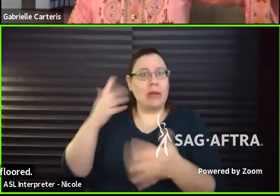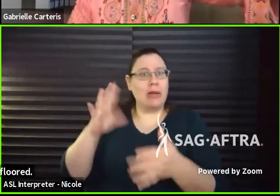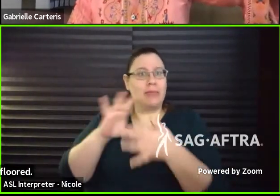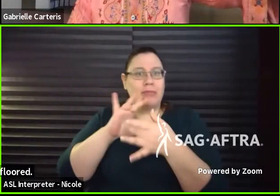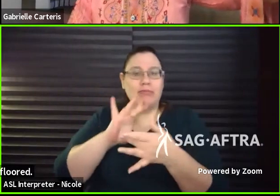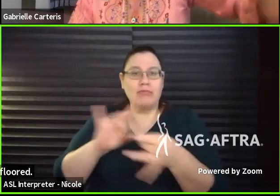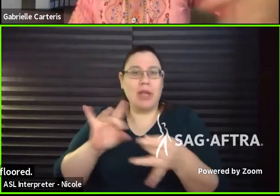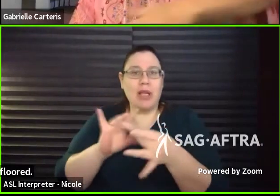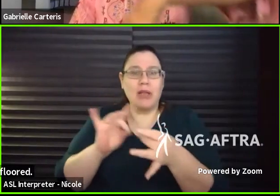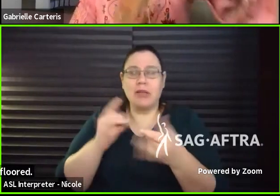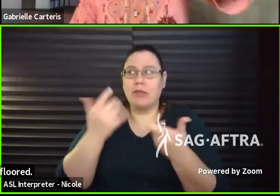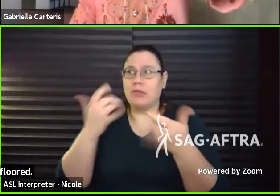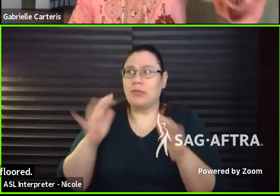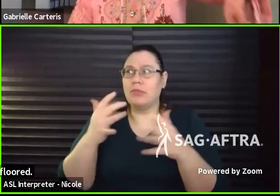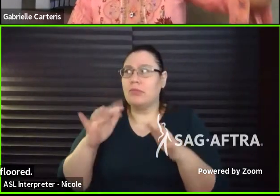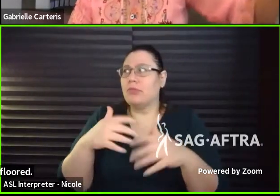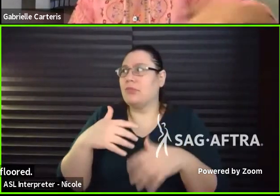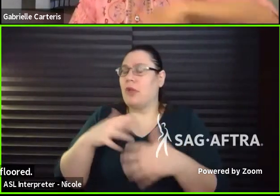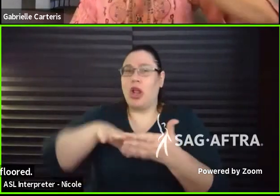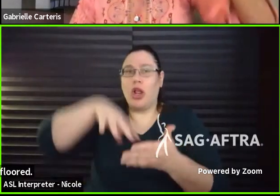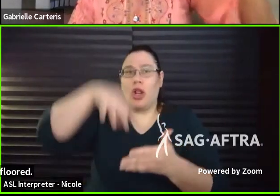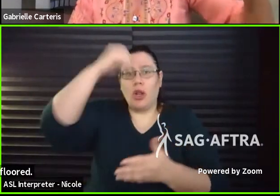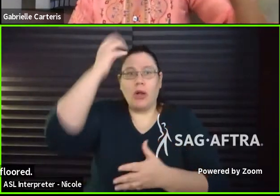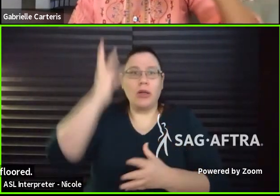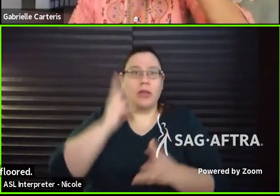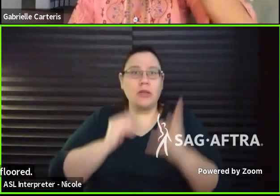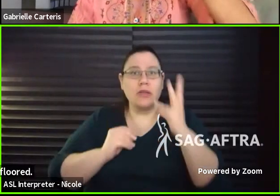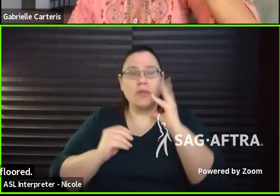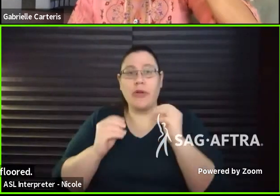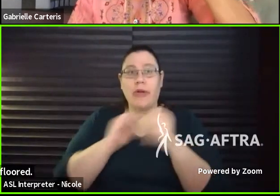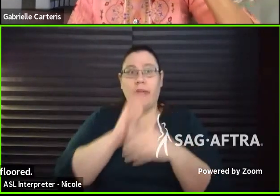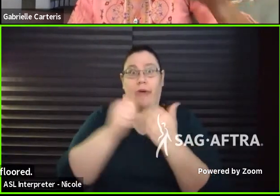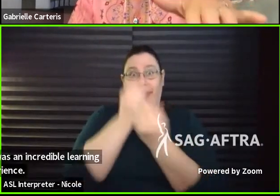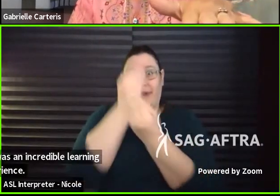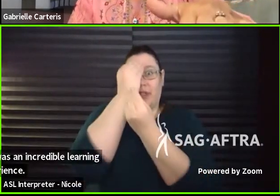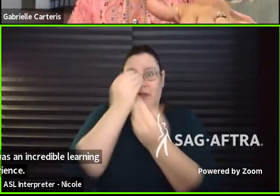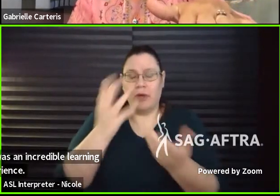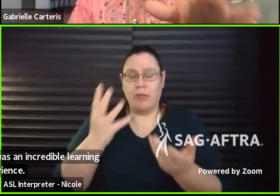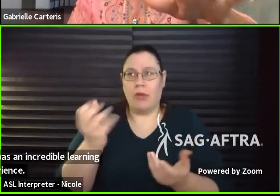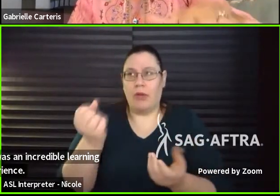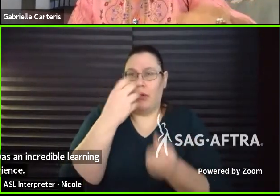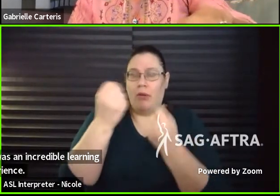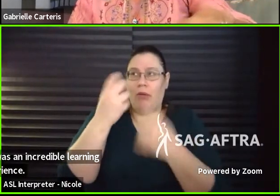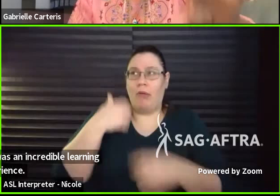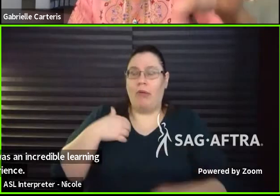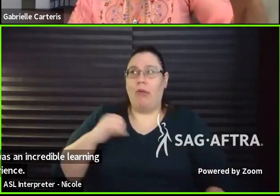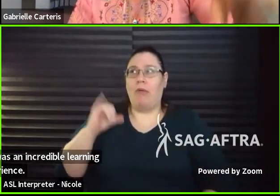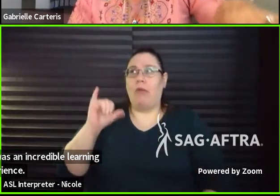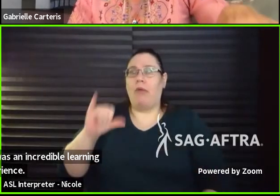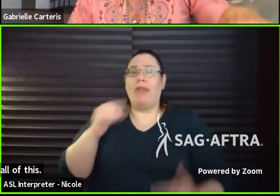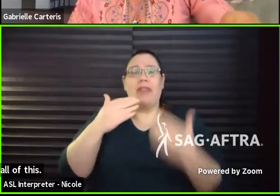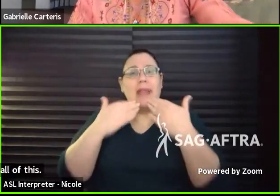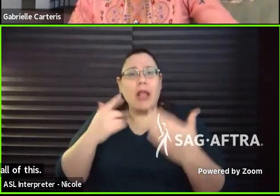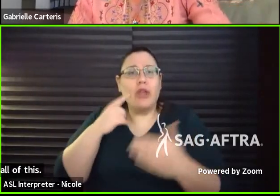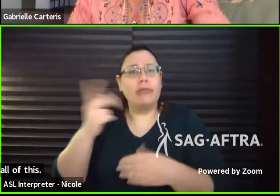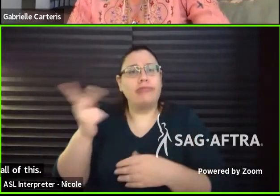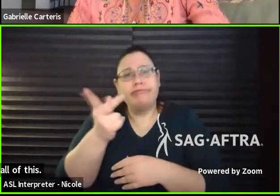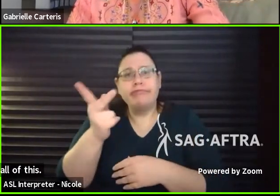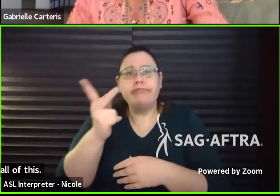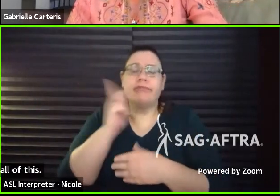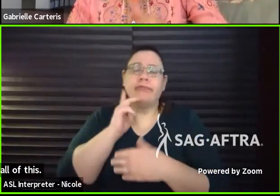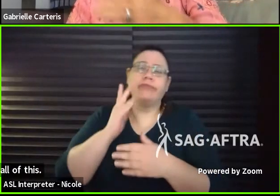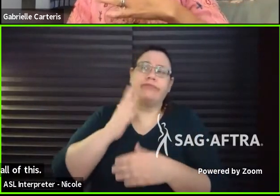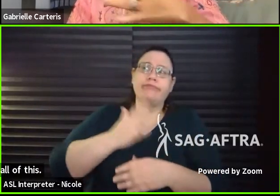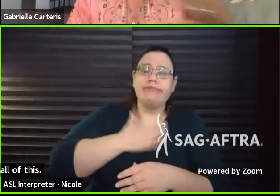incredible learning experience. And to digest all of this, really appreciate you putting this out there the way you have and being able to take the